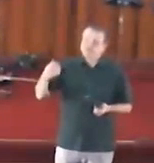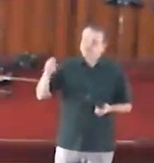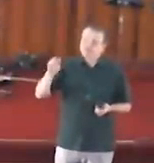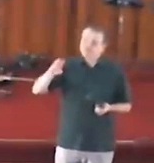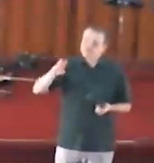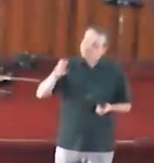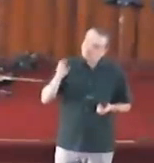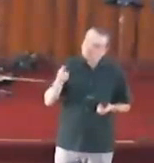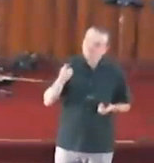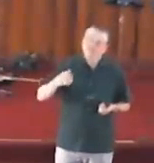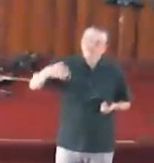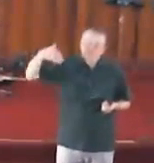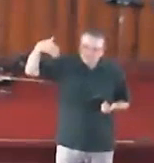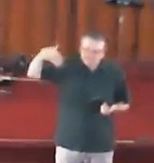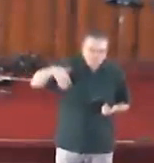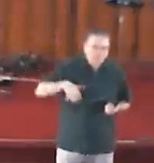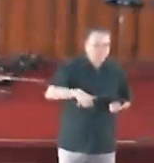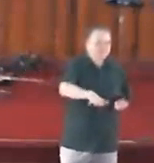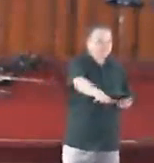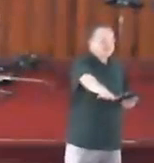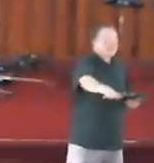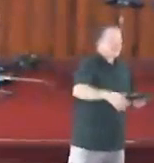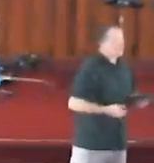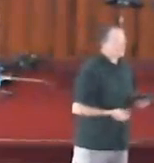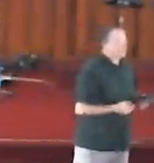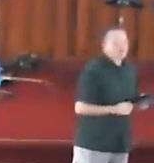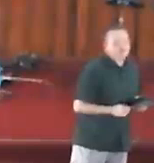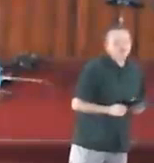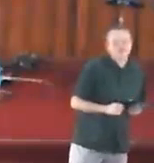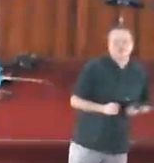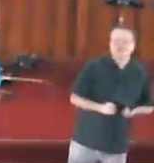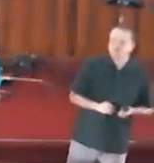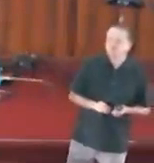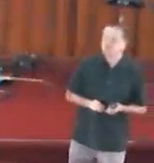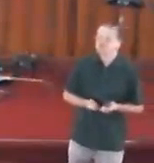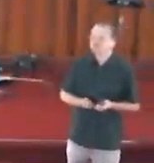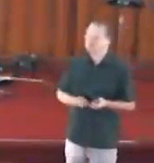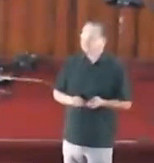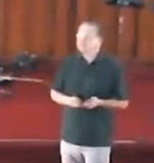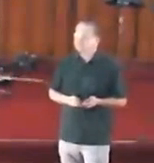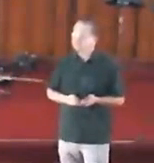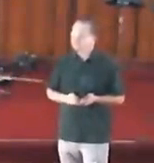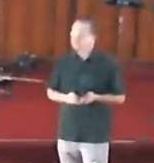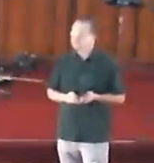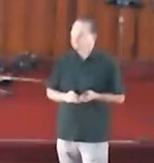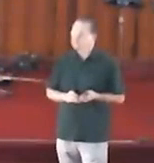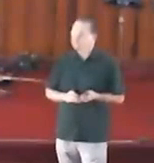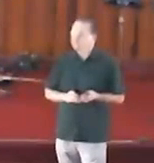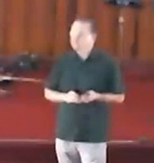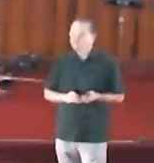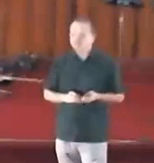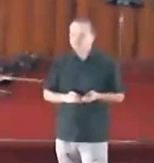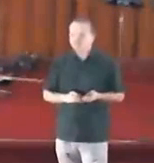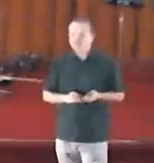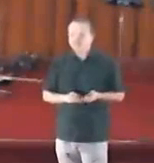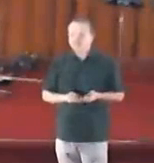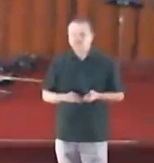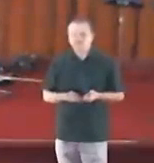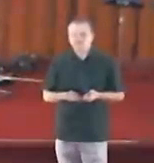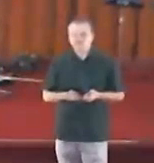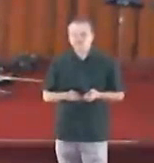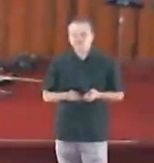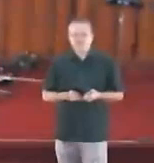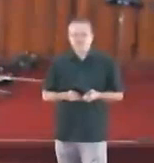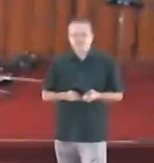esos temores van a bloquear el fluir del Espíritu Santo en nosotros. And all those fears block the flow of the